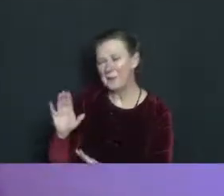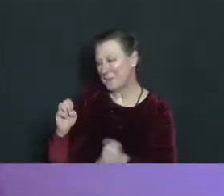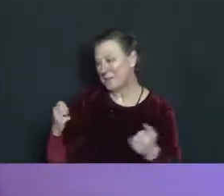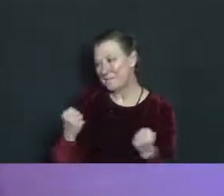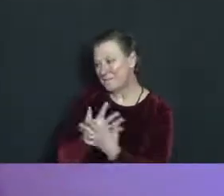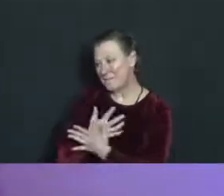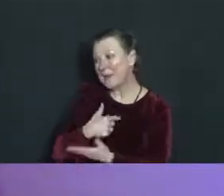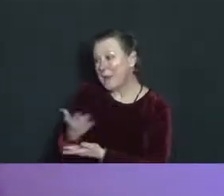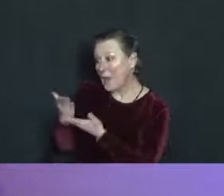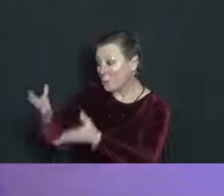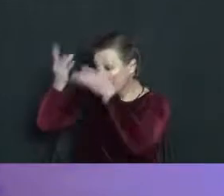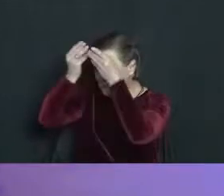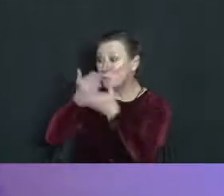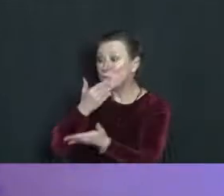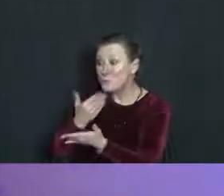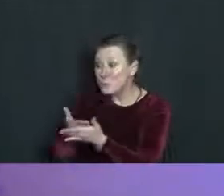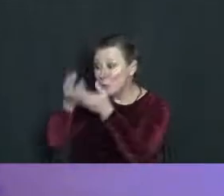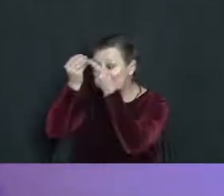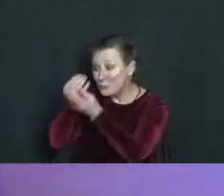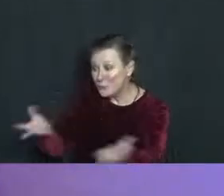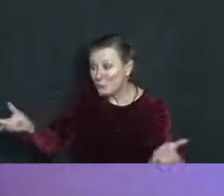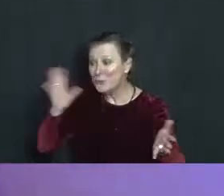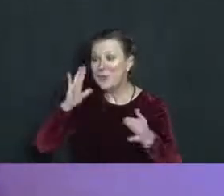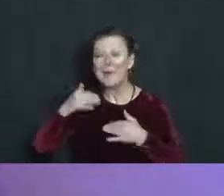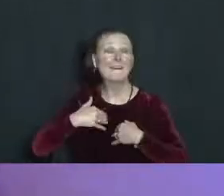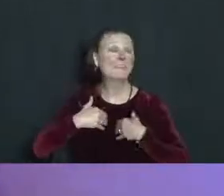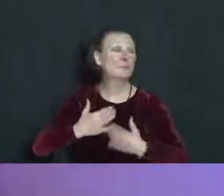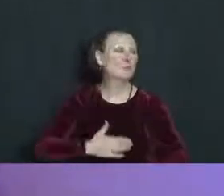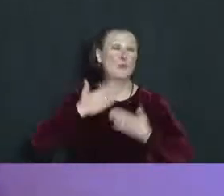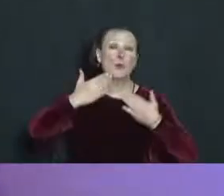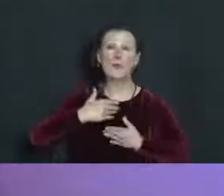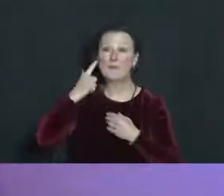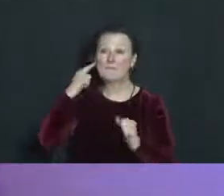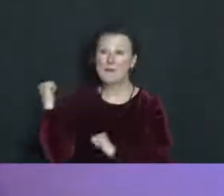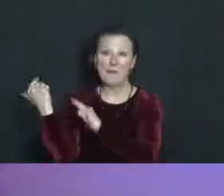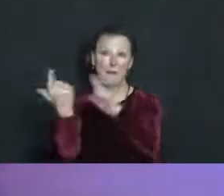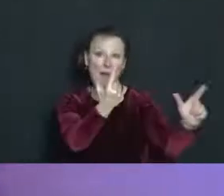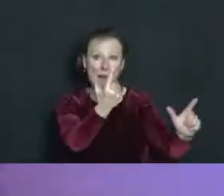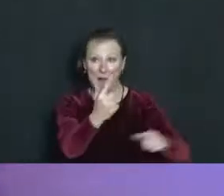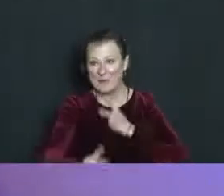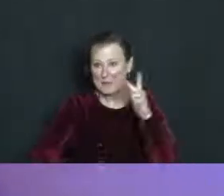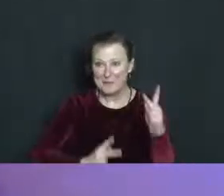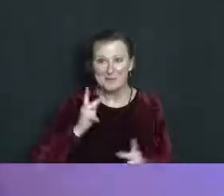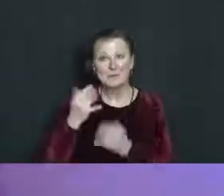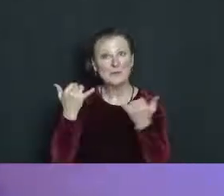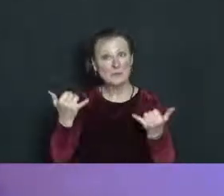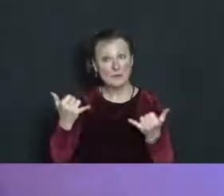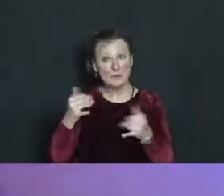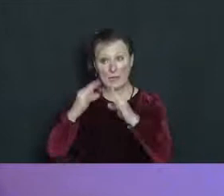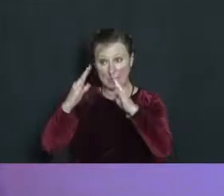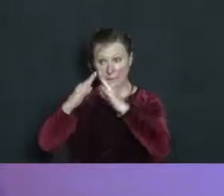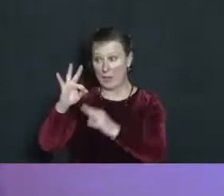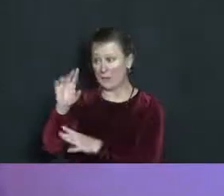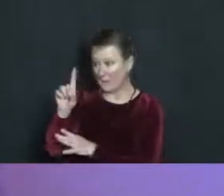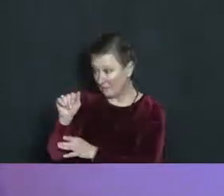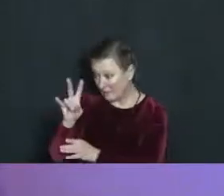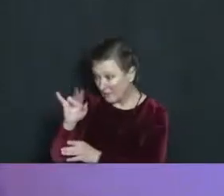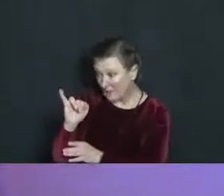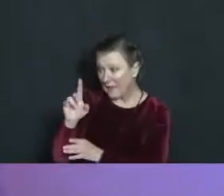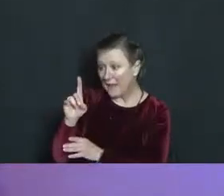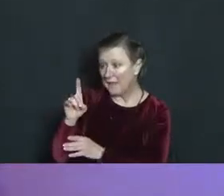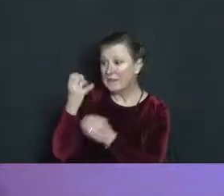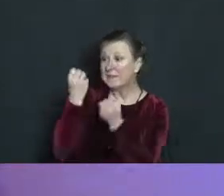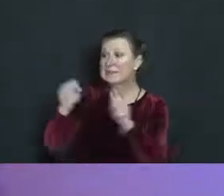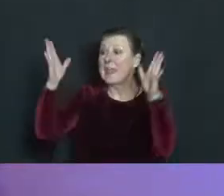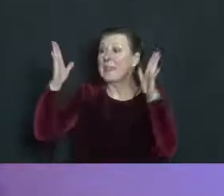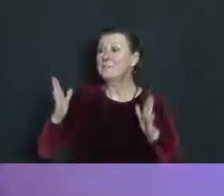bring you good news that will cause great joy for all the people. Today, in the town of David, a Savior has